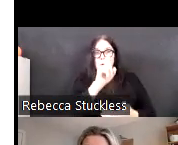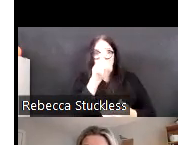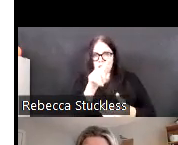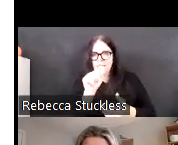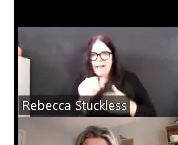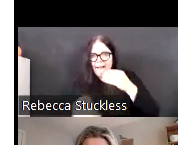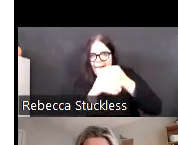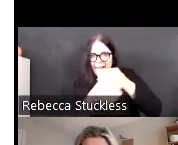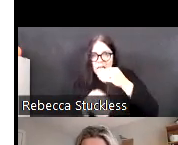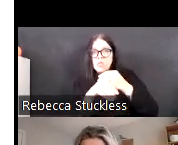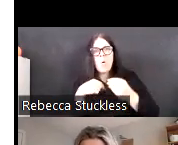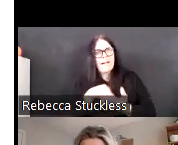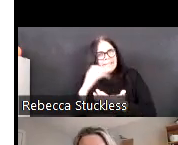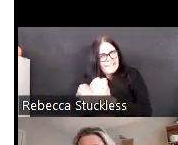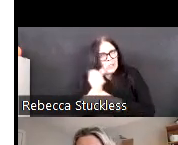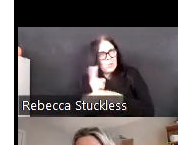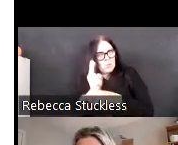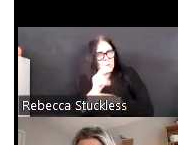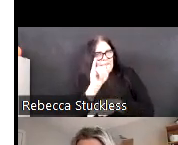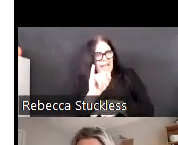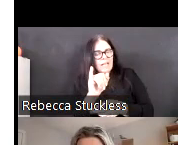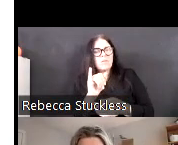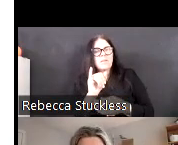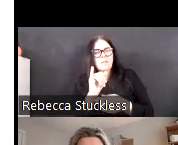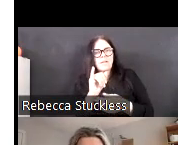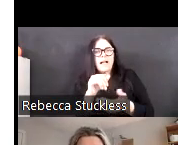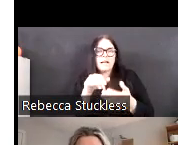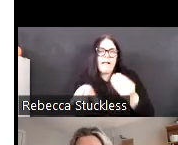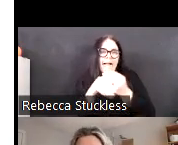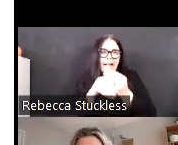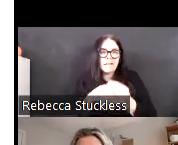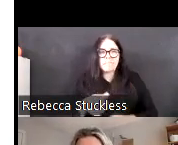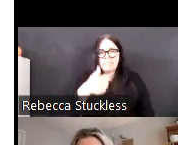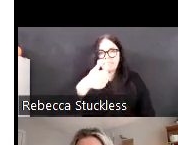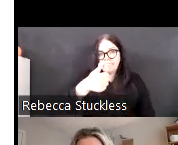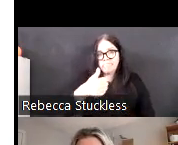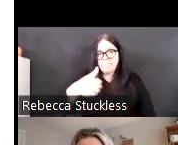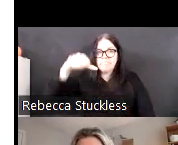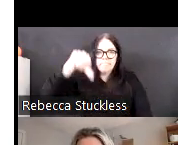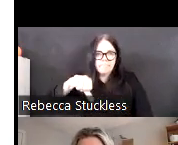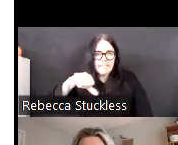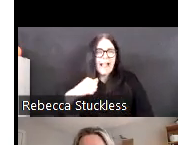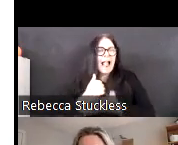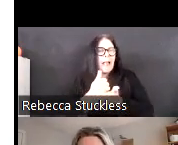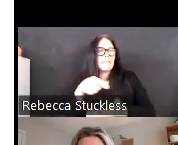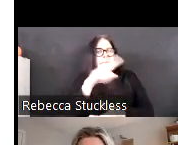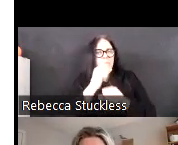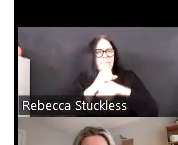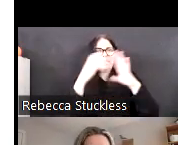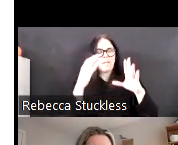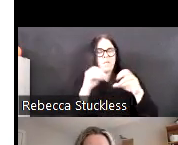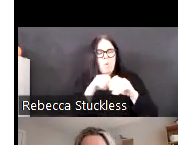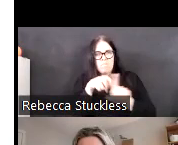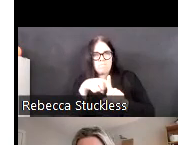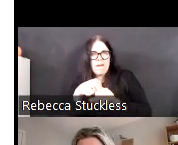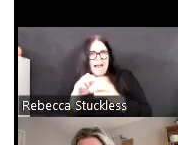So we use that feature to add thumbs up and thumbs down to customize the questions and answers to make it easier for